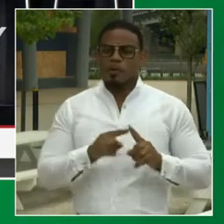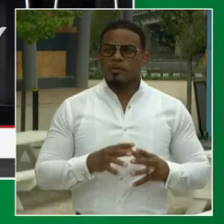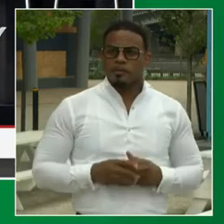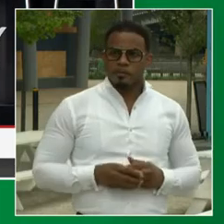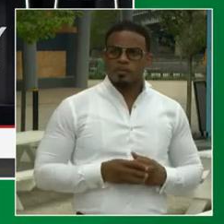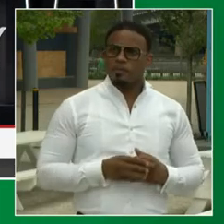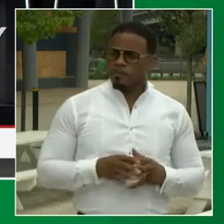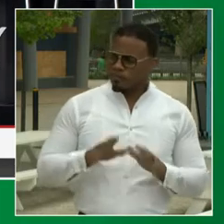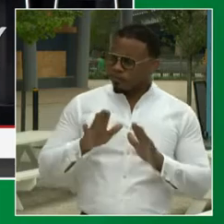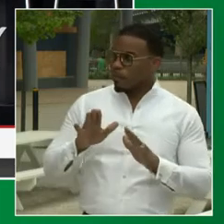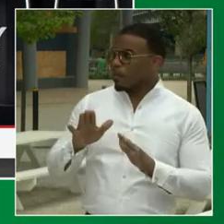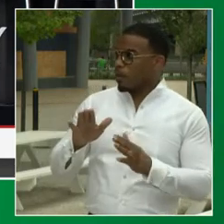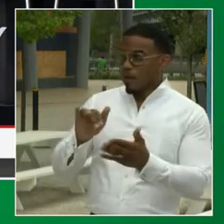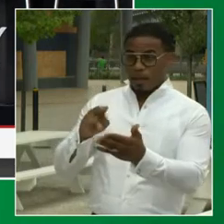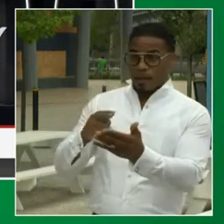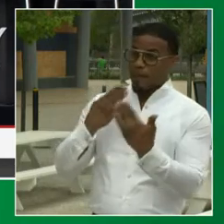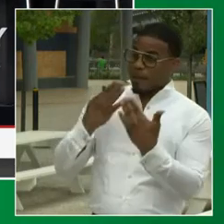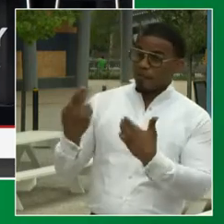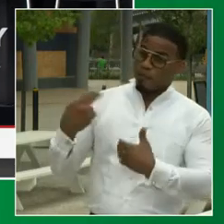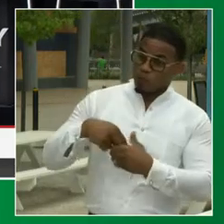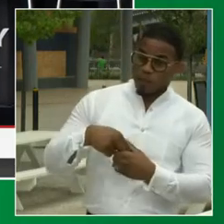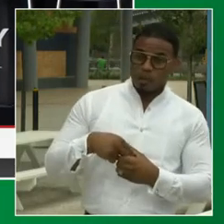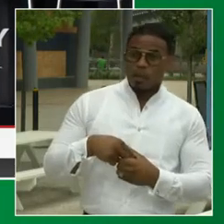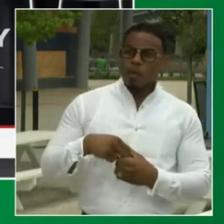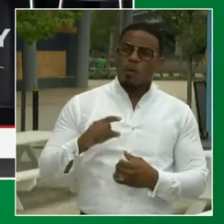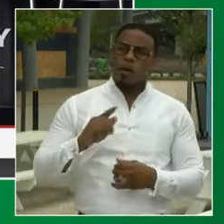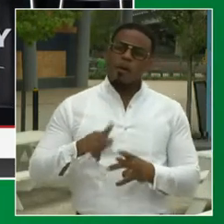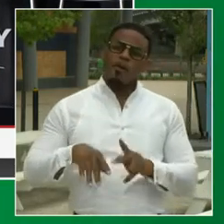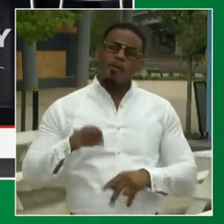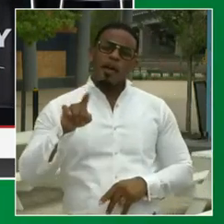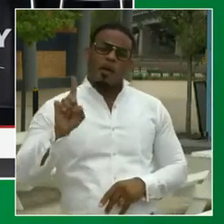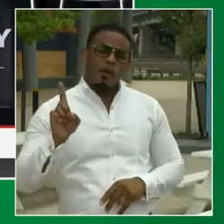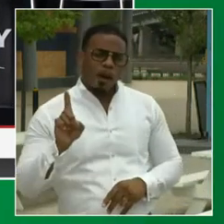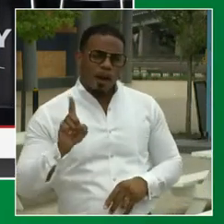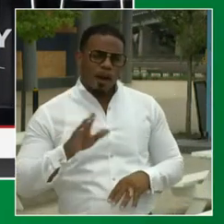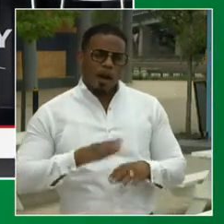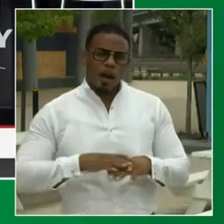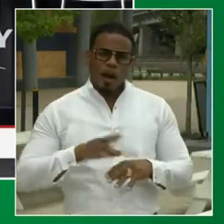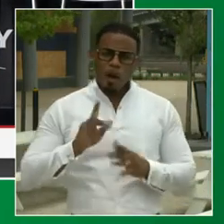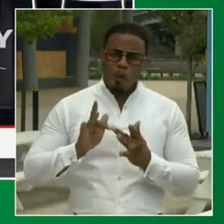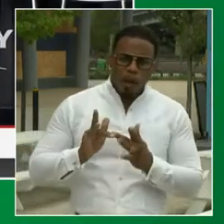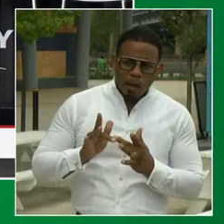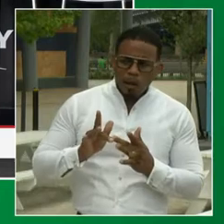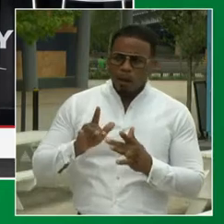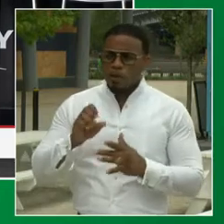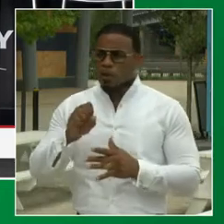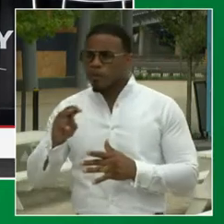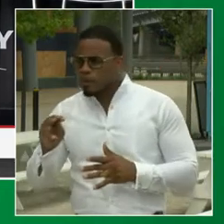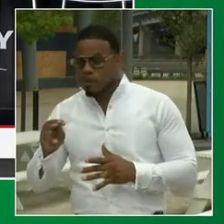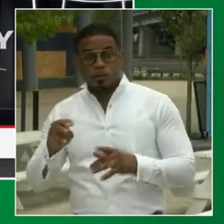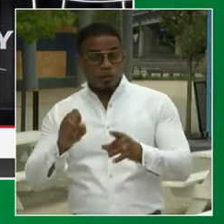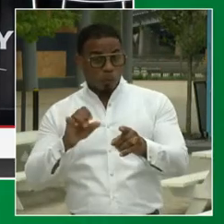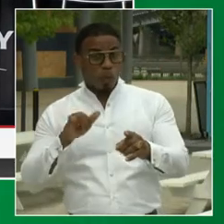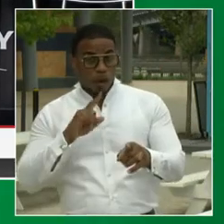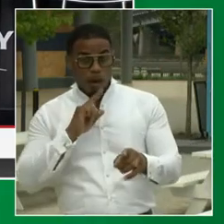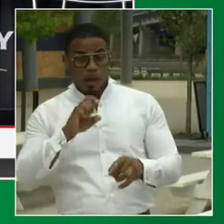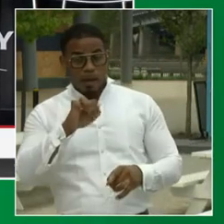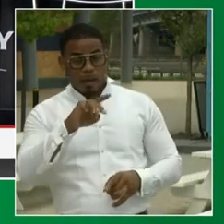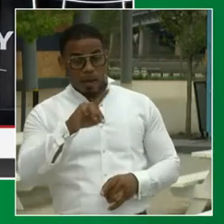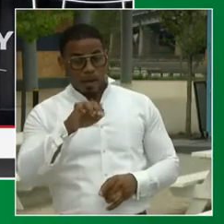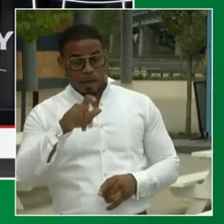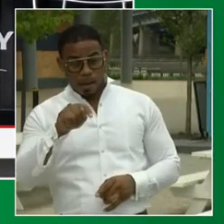right, fantastic. Well, Ian, thanks for joining us. Where do folks find you on the web and on social media? So we are at